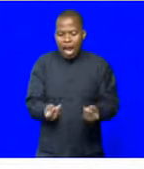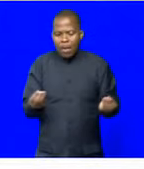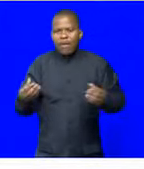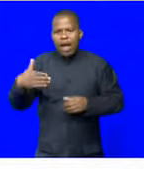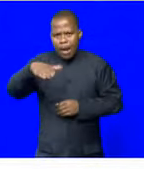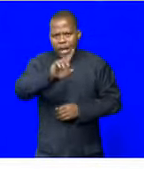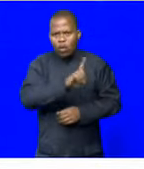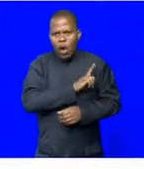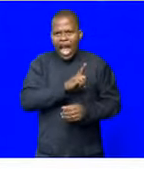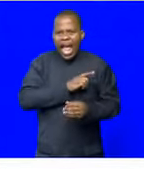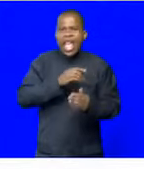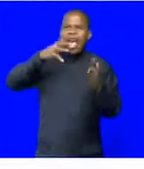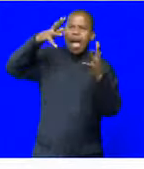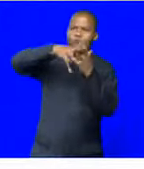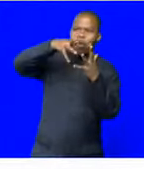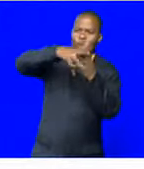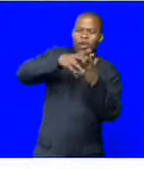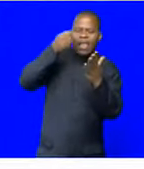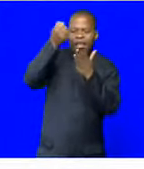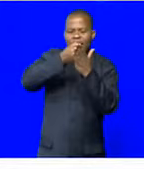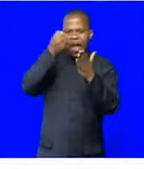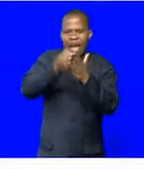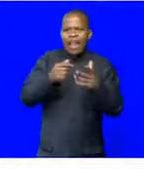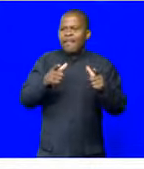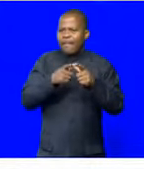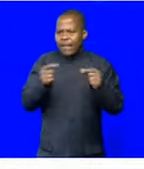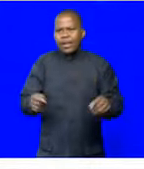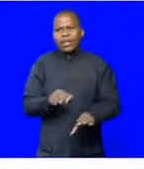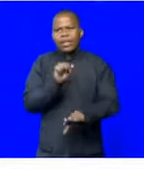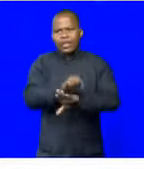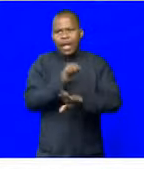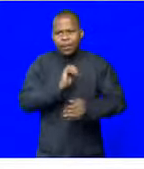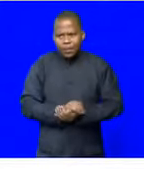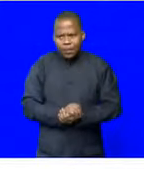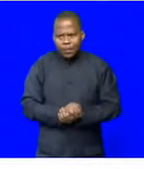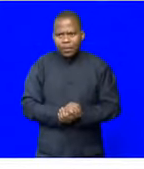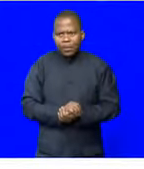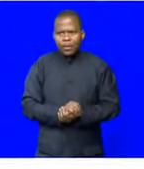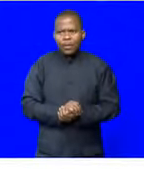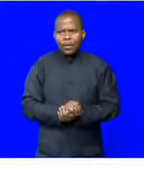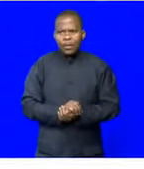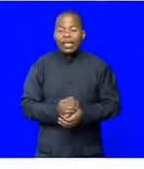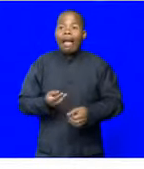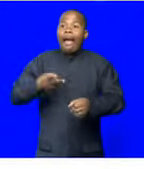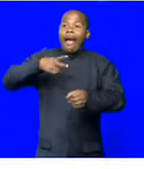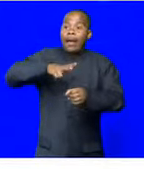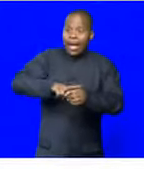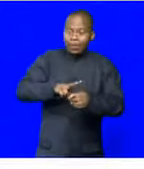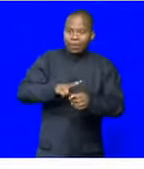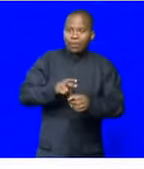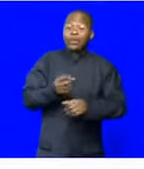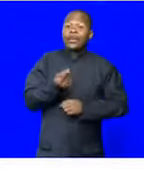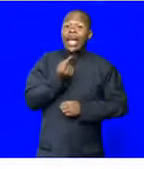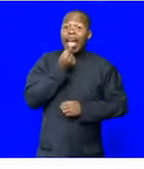kwabo. We are so much confident that working closely